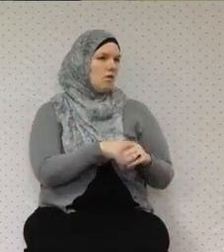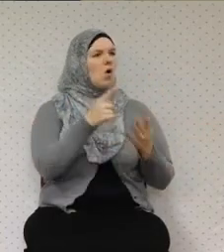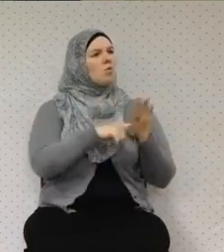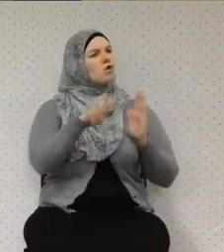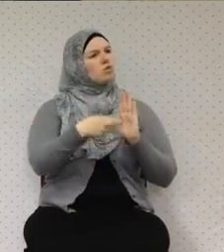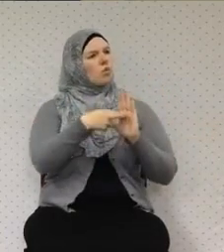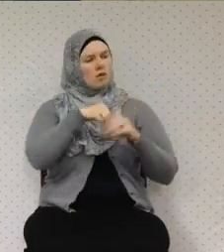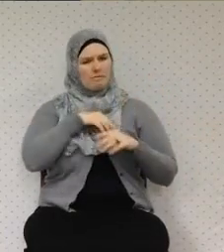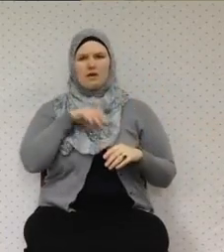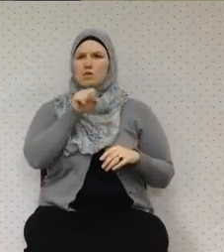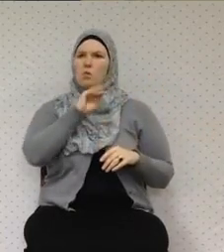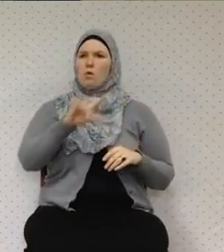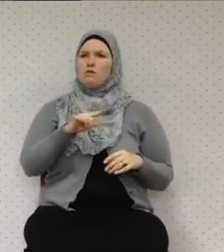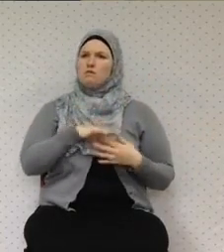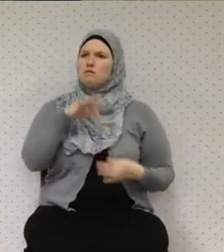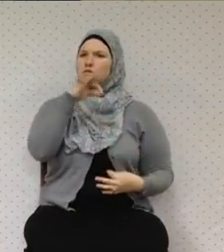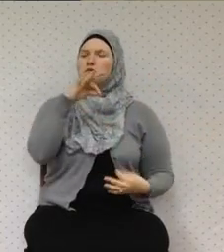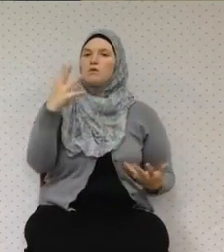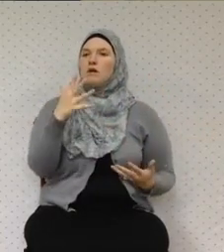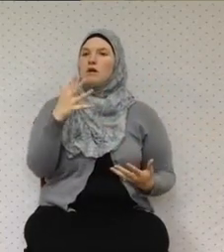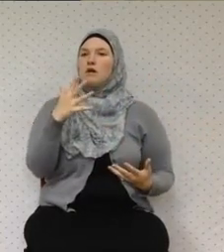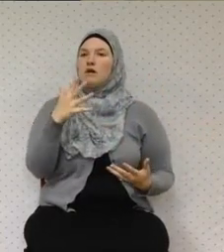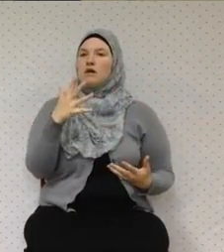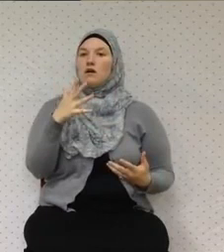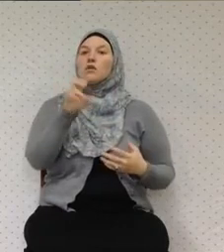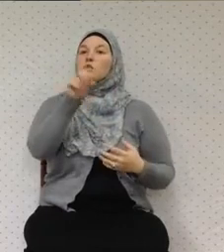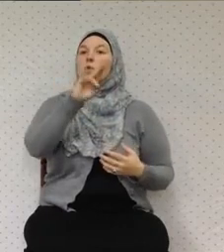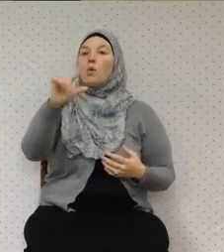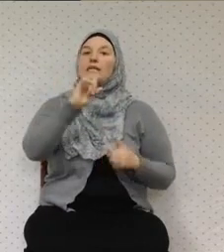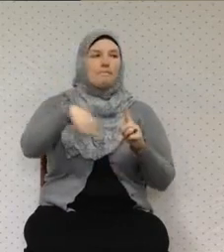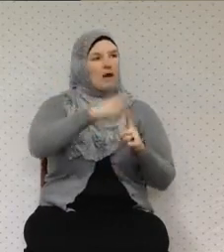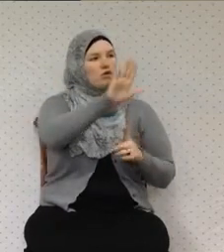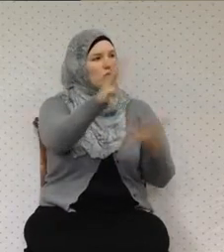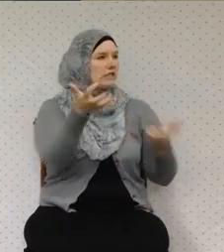is the role of our soul in this? Our soul is the house of our desires.